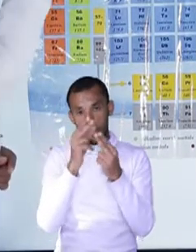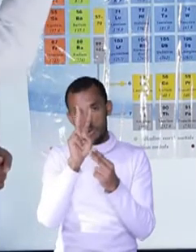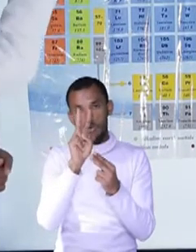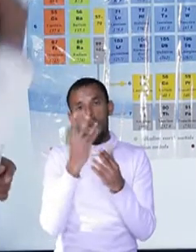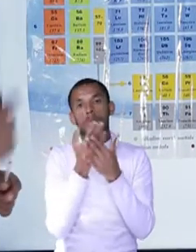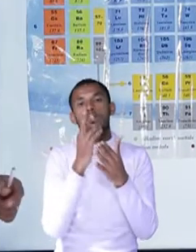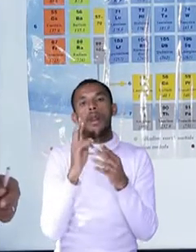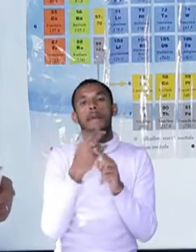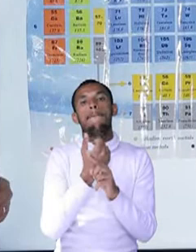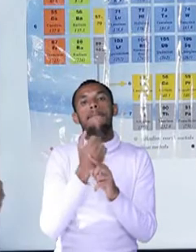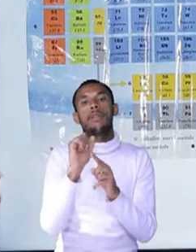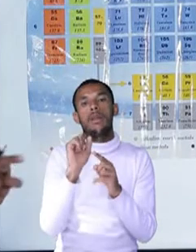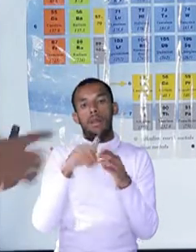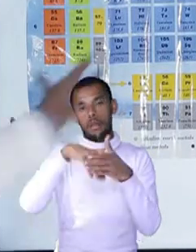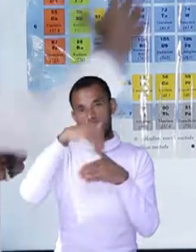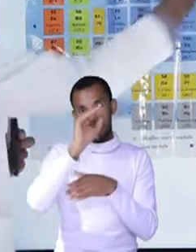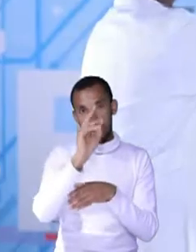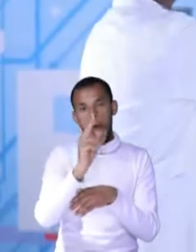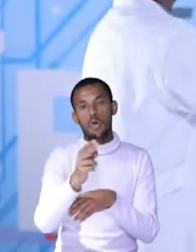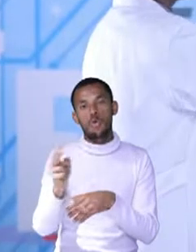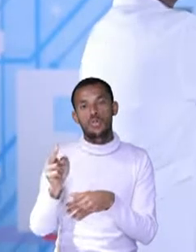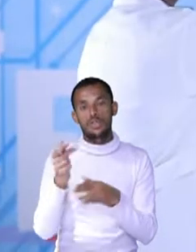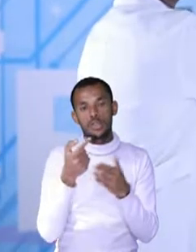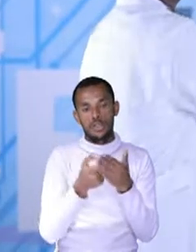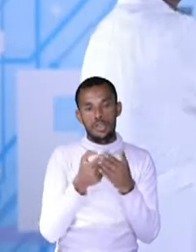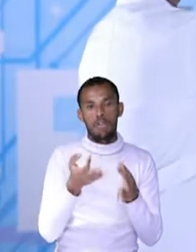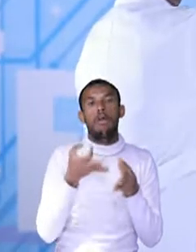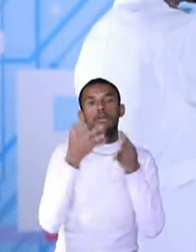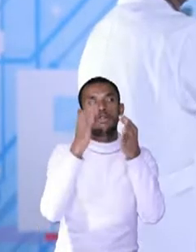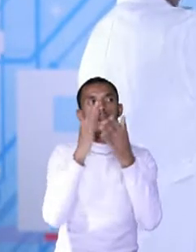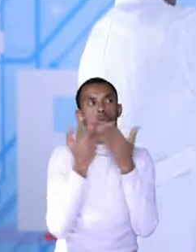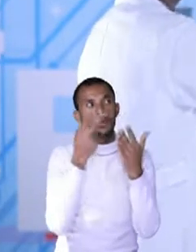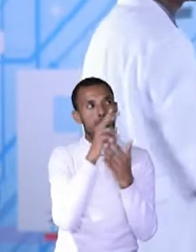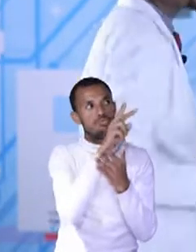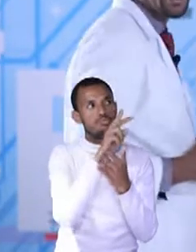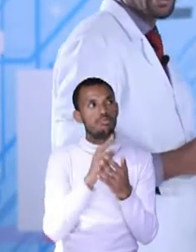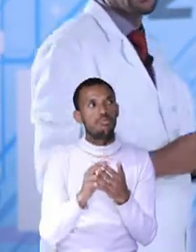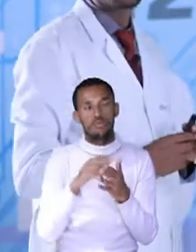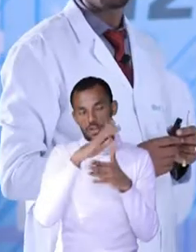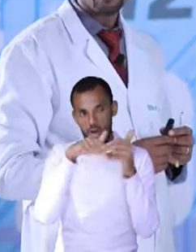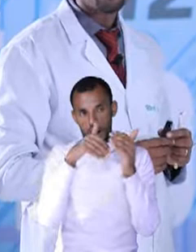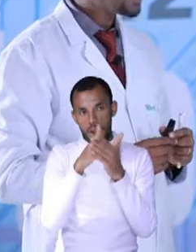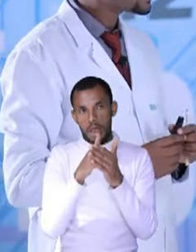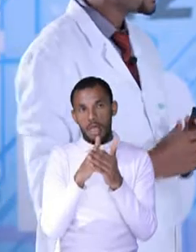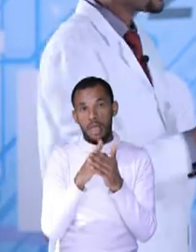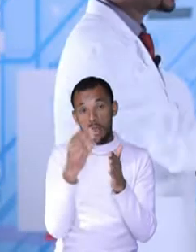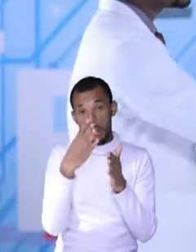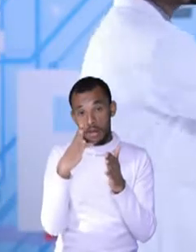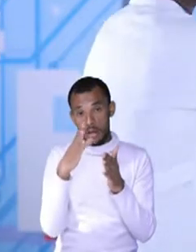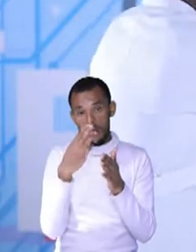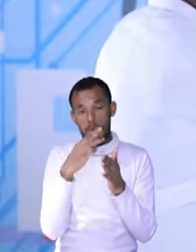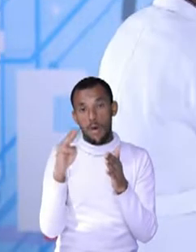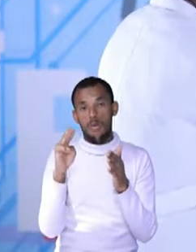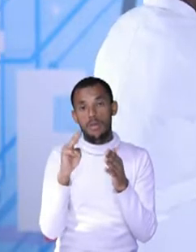metals, except hydrogen. This is transition elements. Transition elements generally metals.